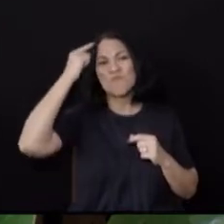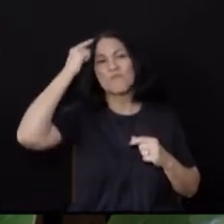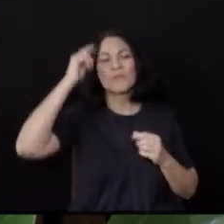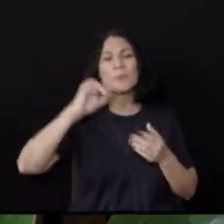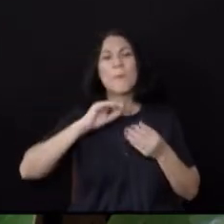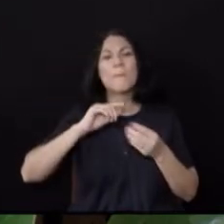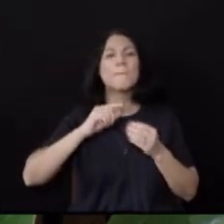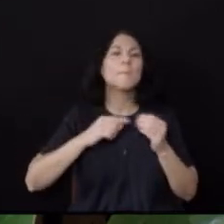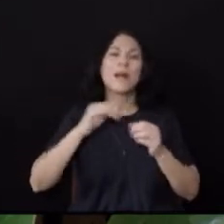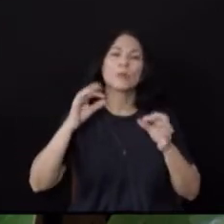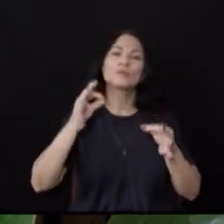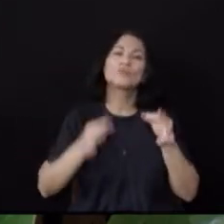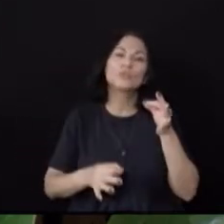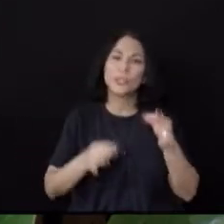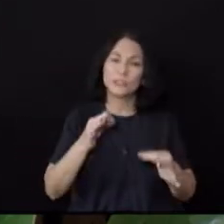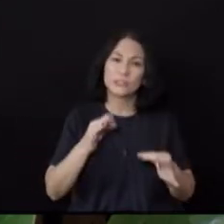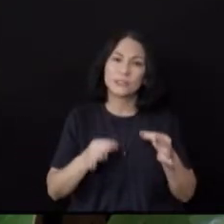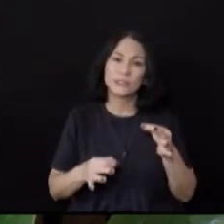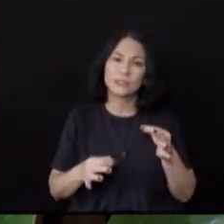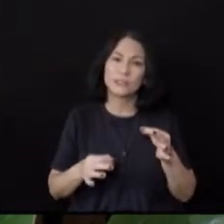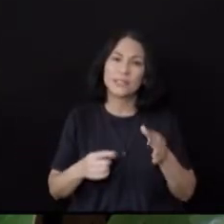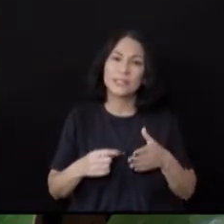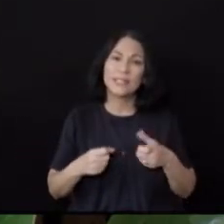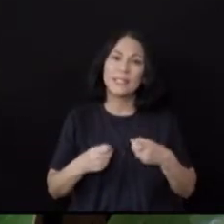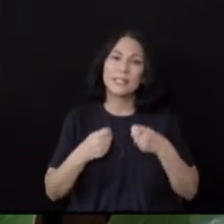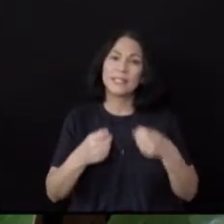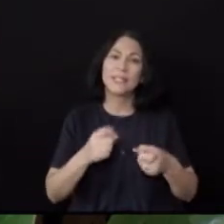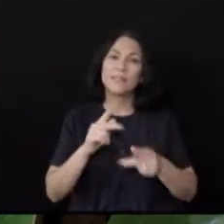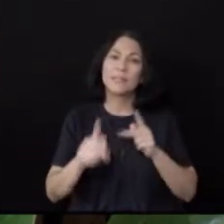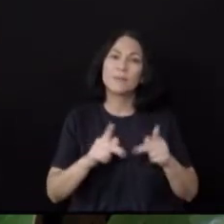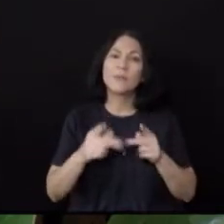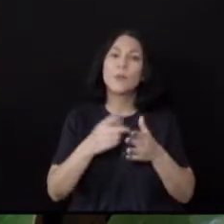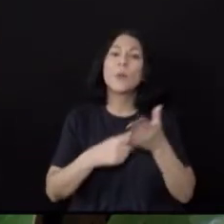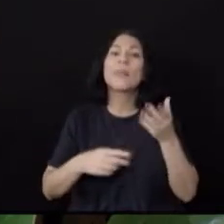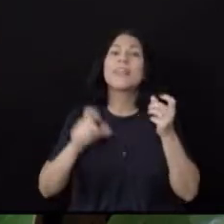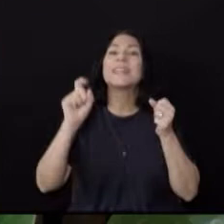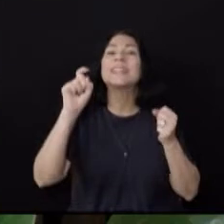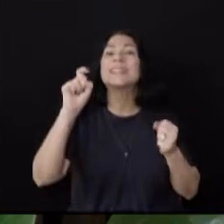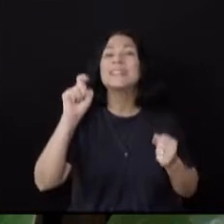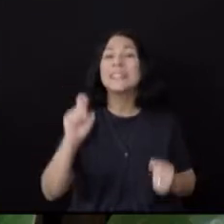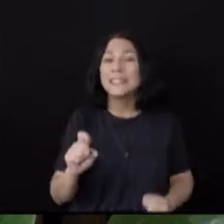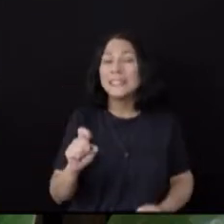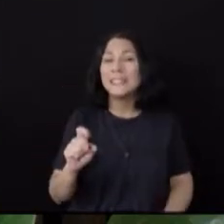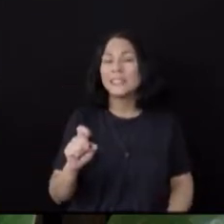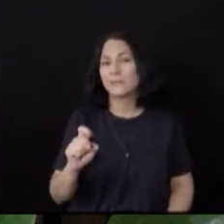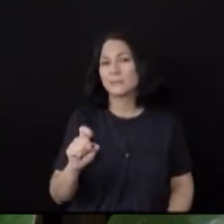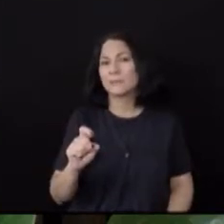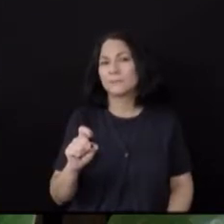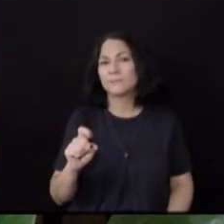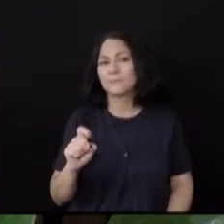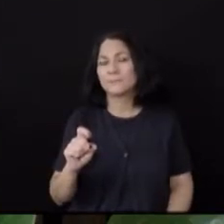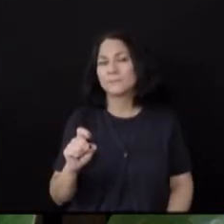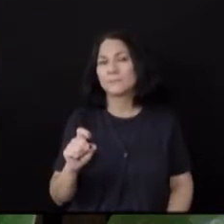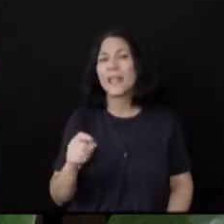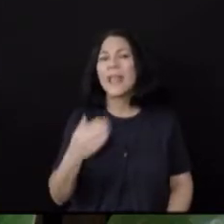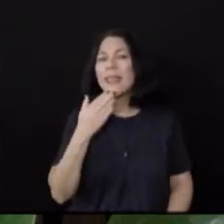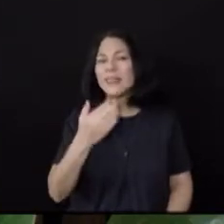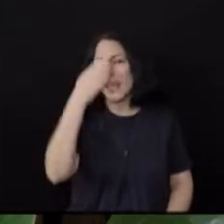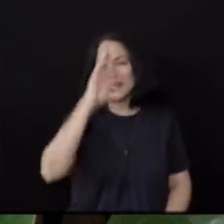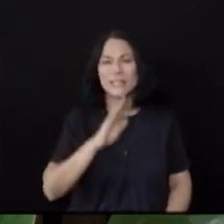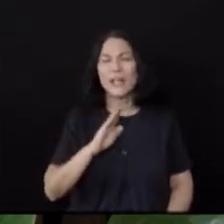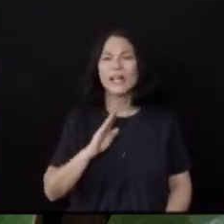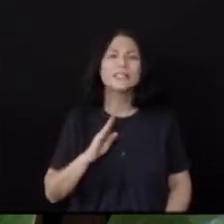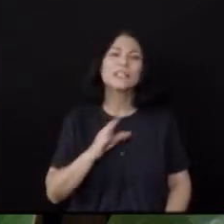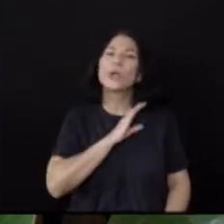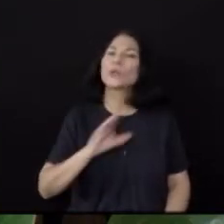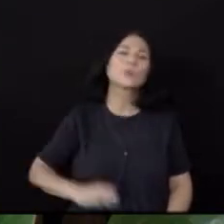God's kingdom is about giving people what they truly need. Thank God for our sakes that Christ did